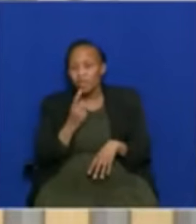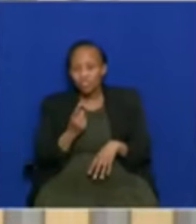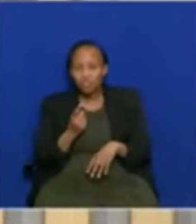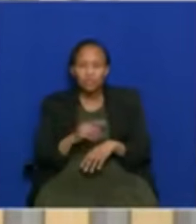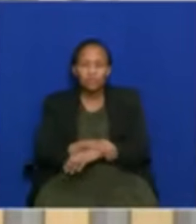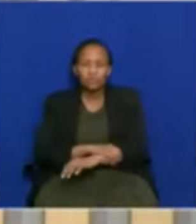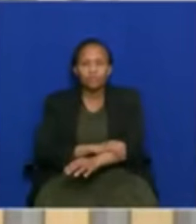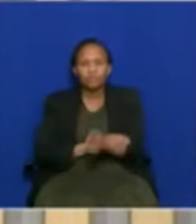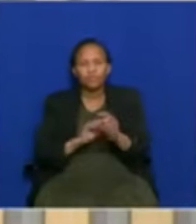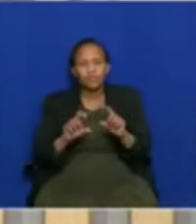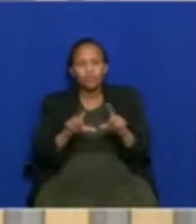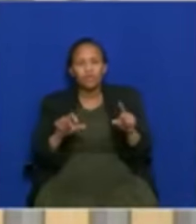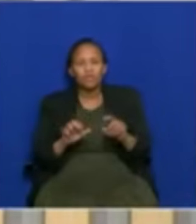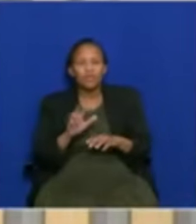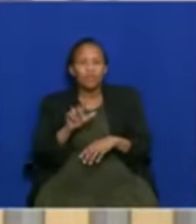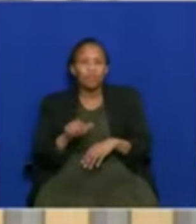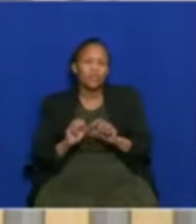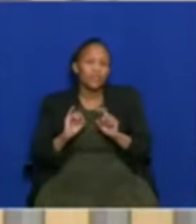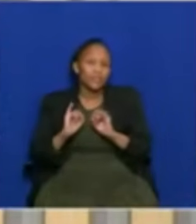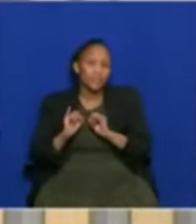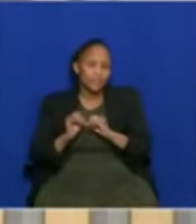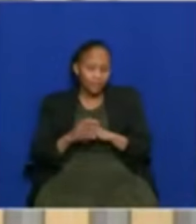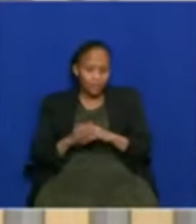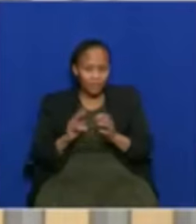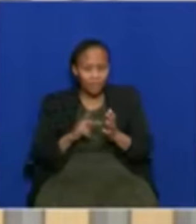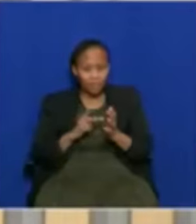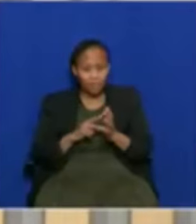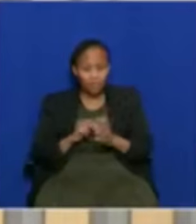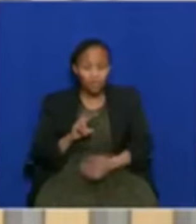at your page 2379 of your affidavit.